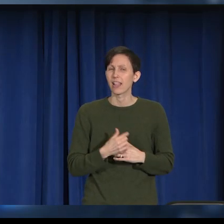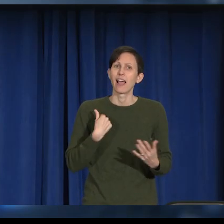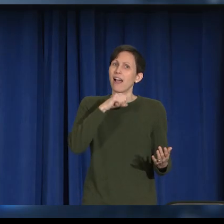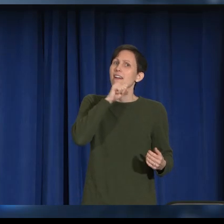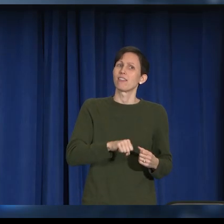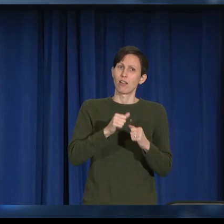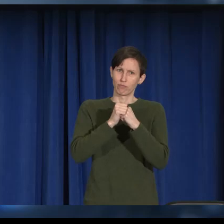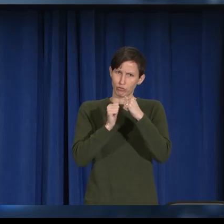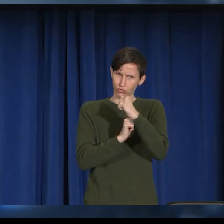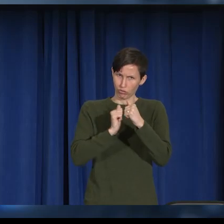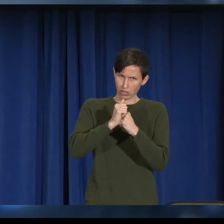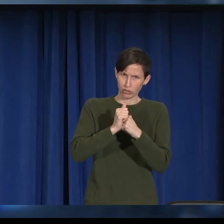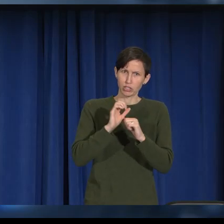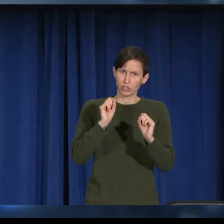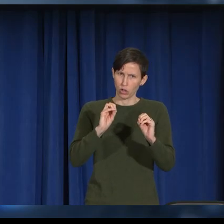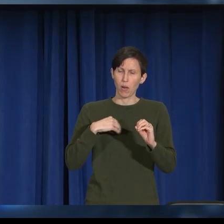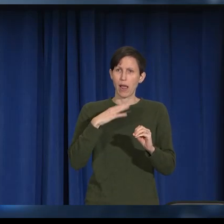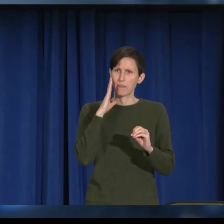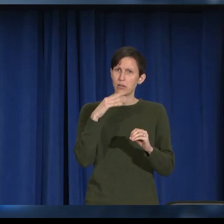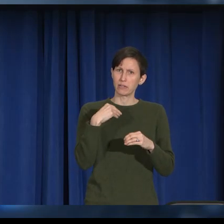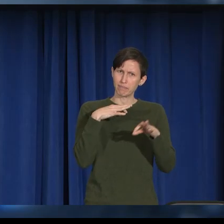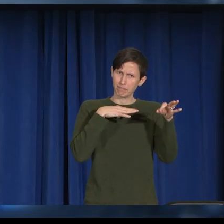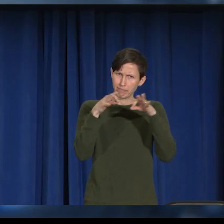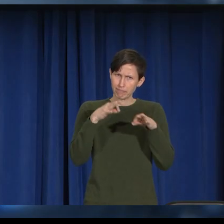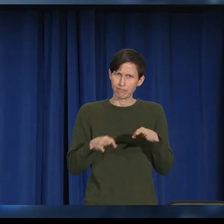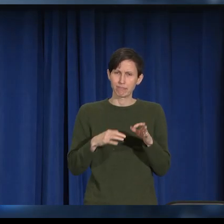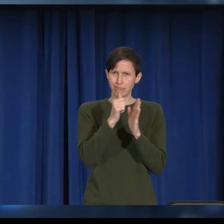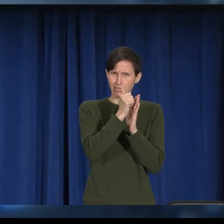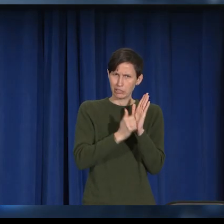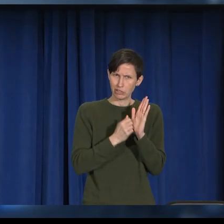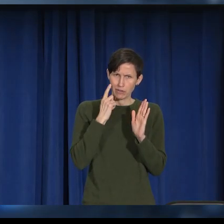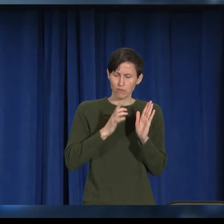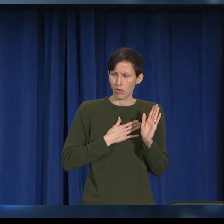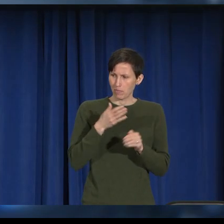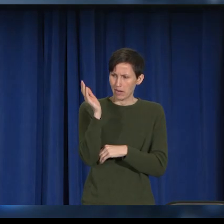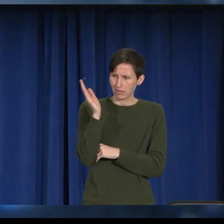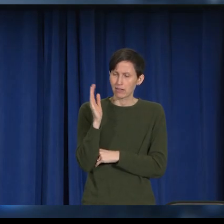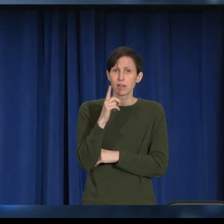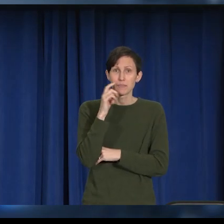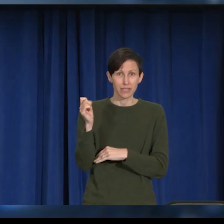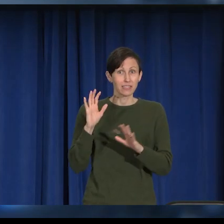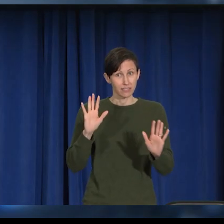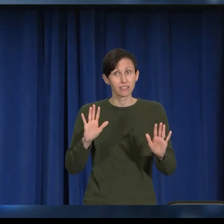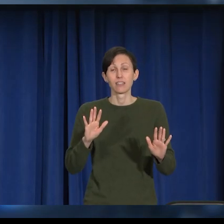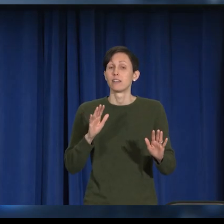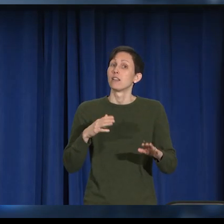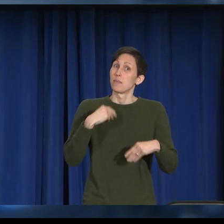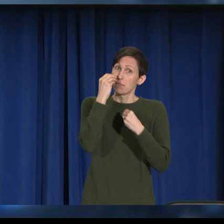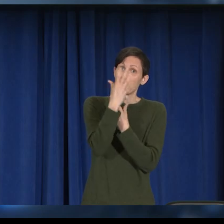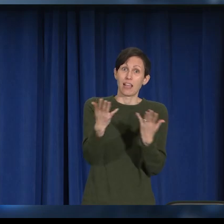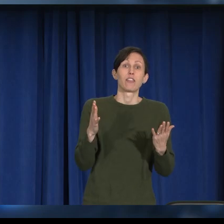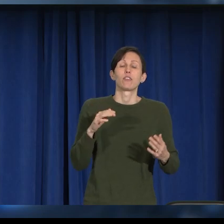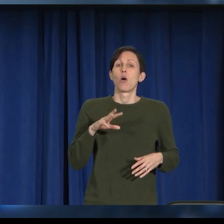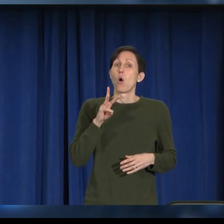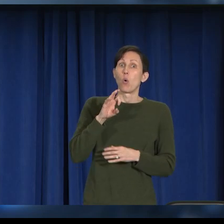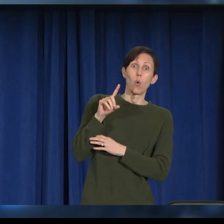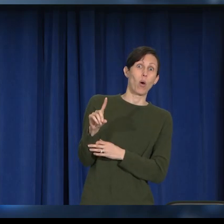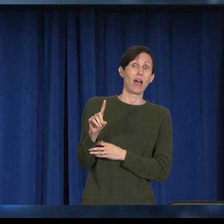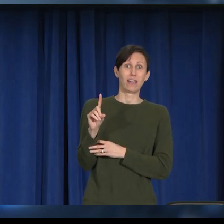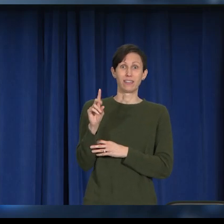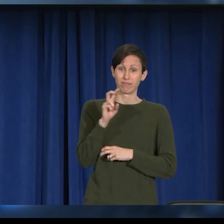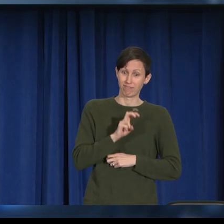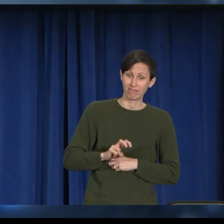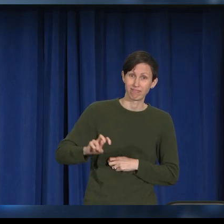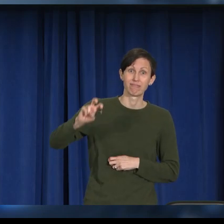going to just give you a quick overview I'm going to touch on today, because it's been a wild ride, as Chris alluded to in